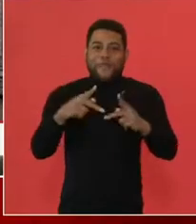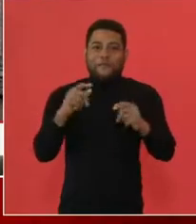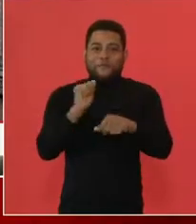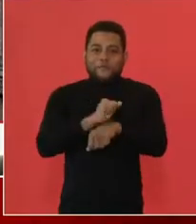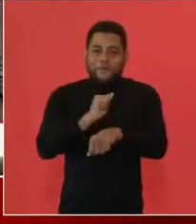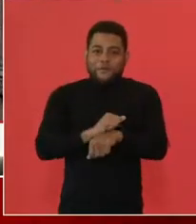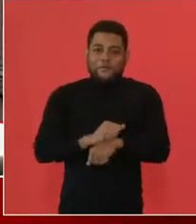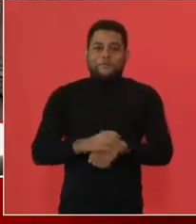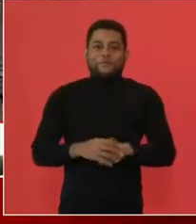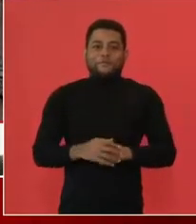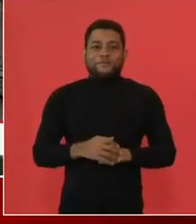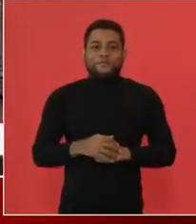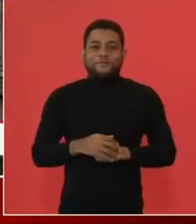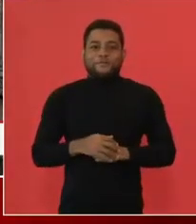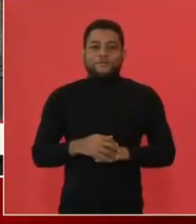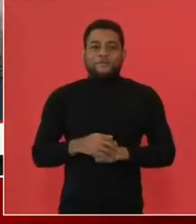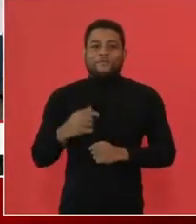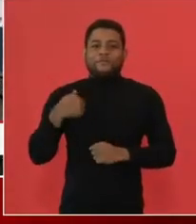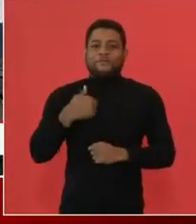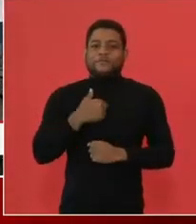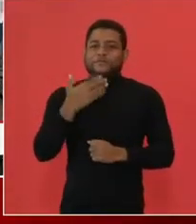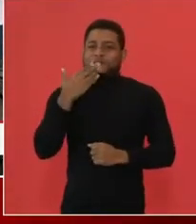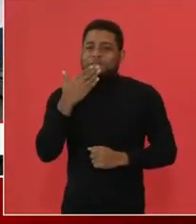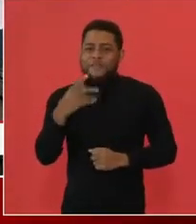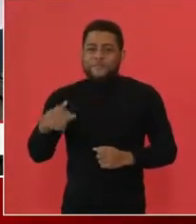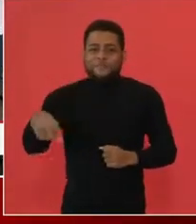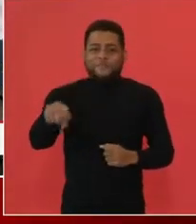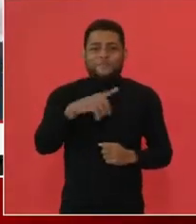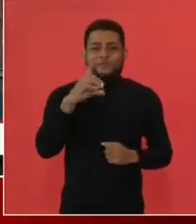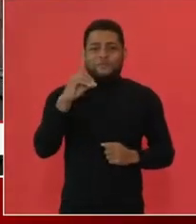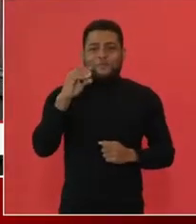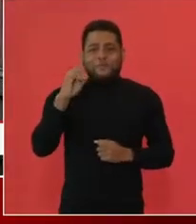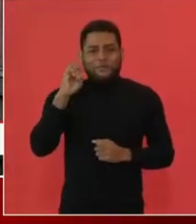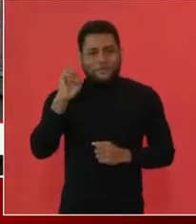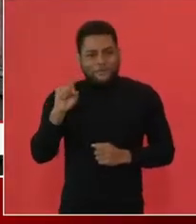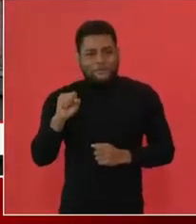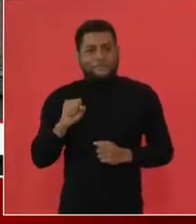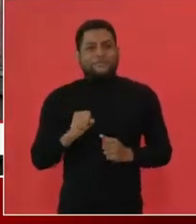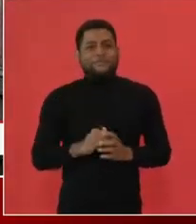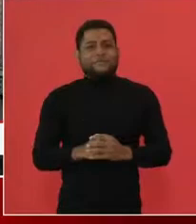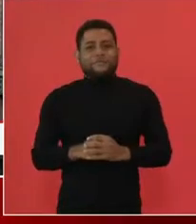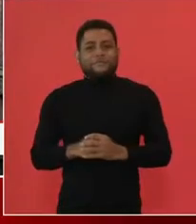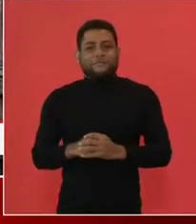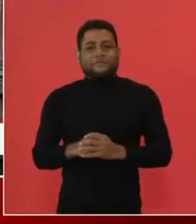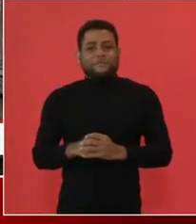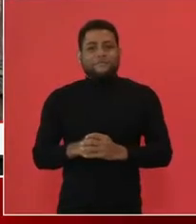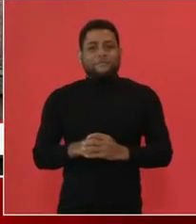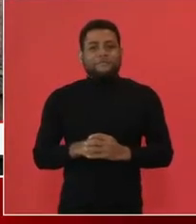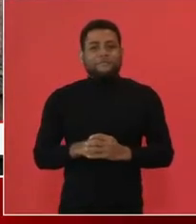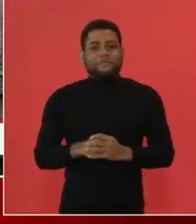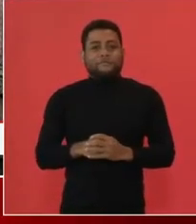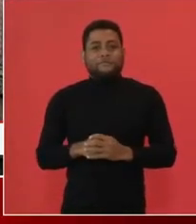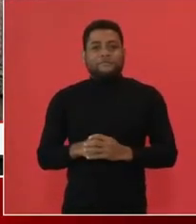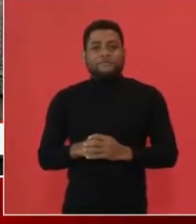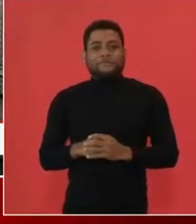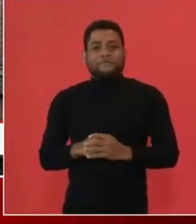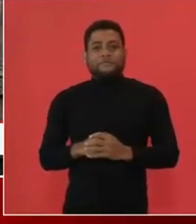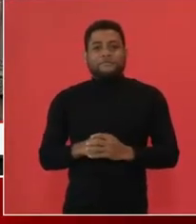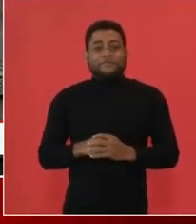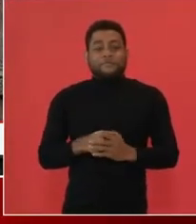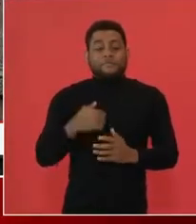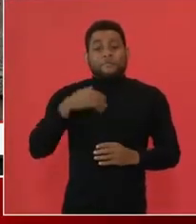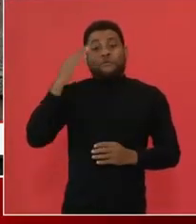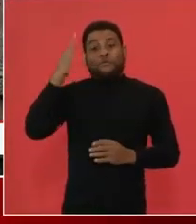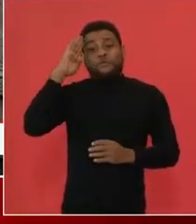big thank you to you, DOES, because it is true. Thank you. I have one on